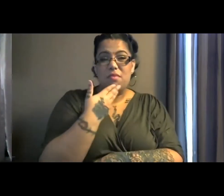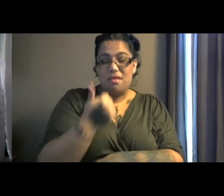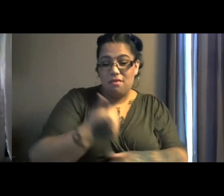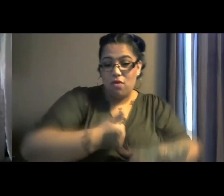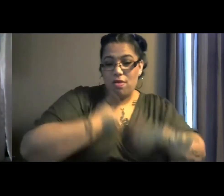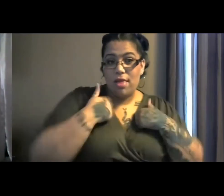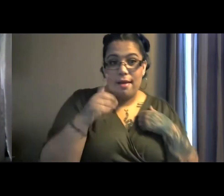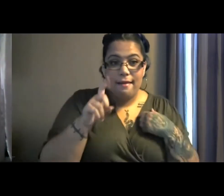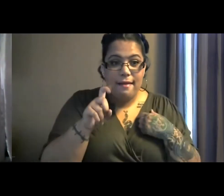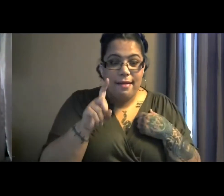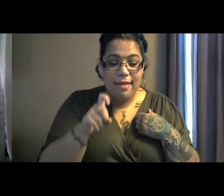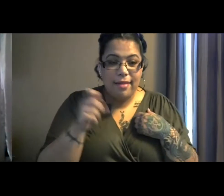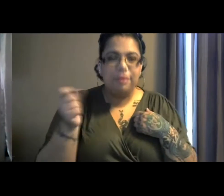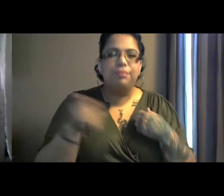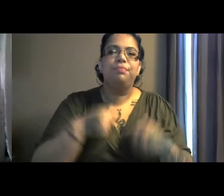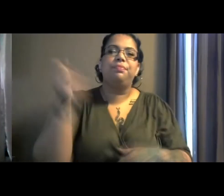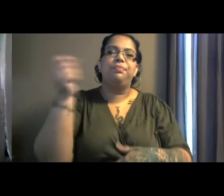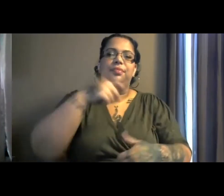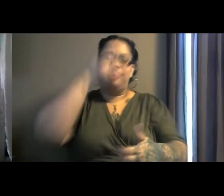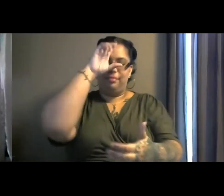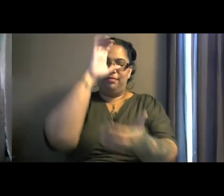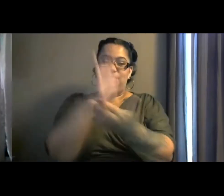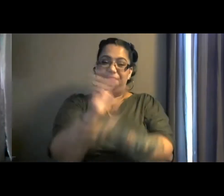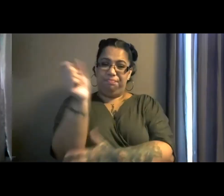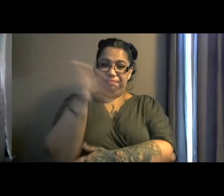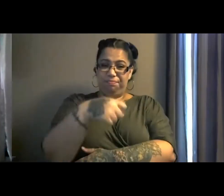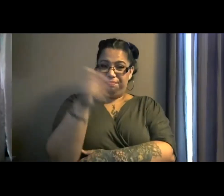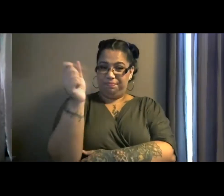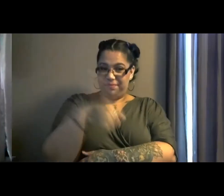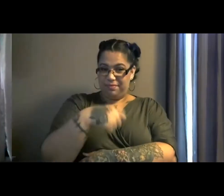life, you better believe it.